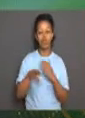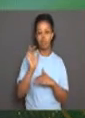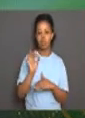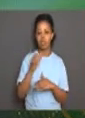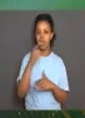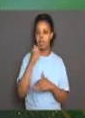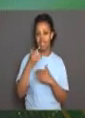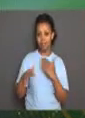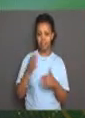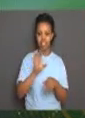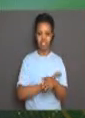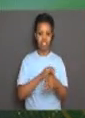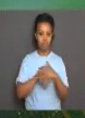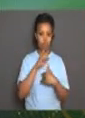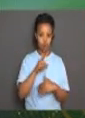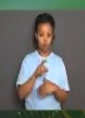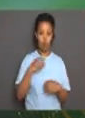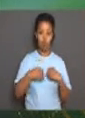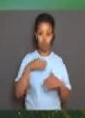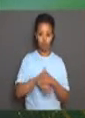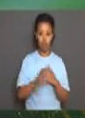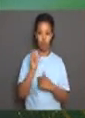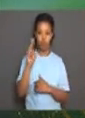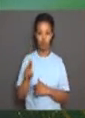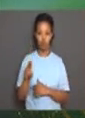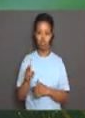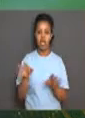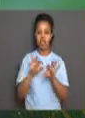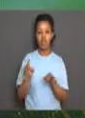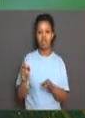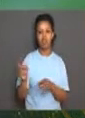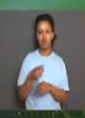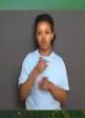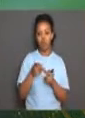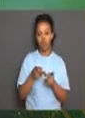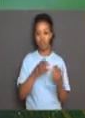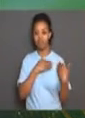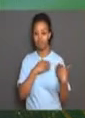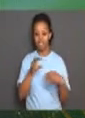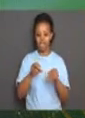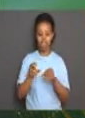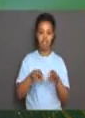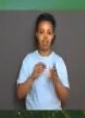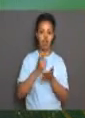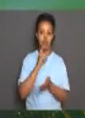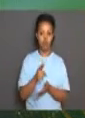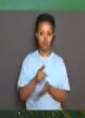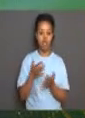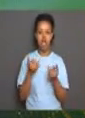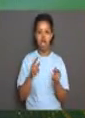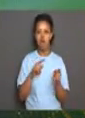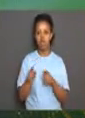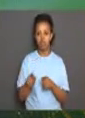carry oxygen within the organism to where it is needed. Let us move on and